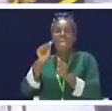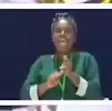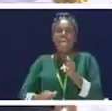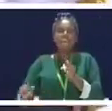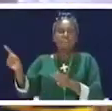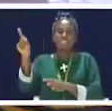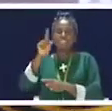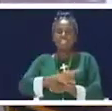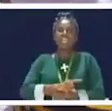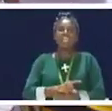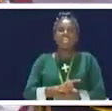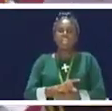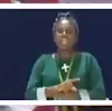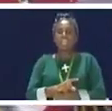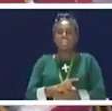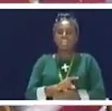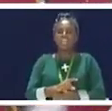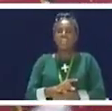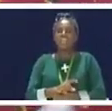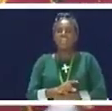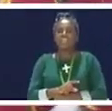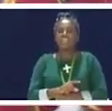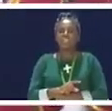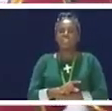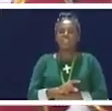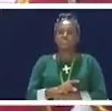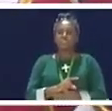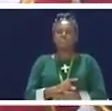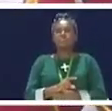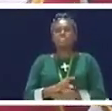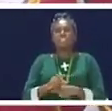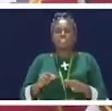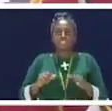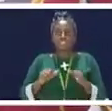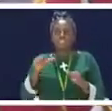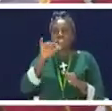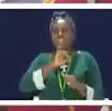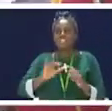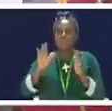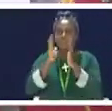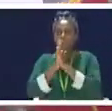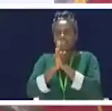gaining. Near every day. Still prayers.